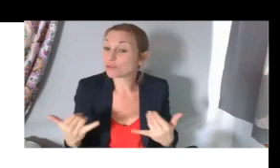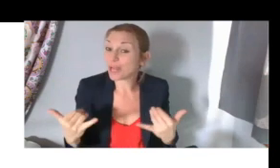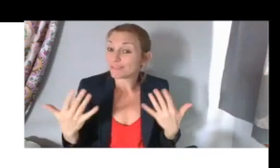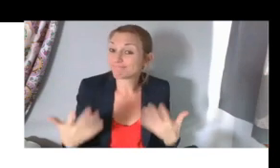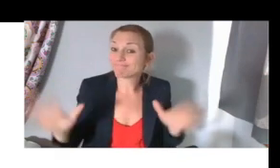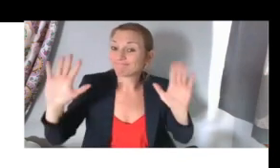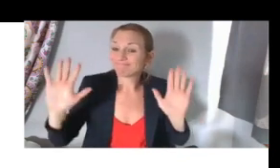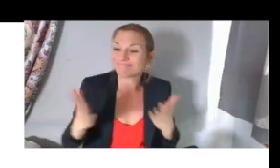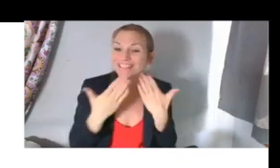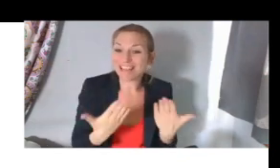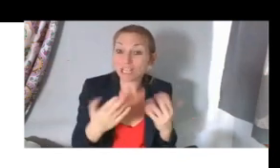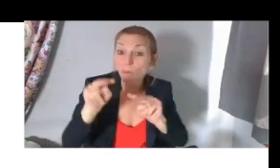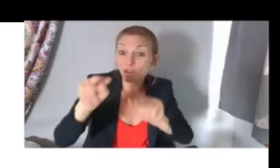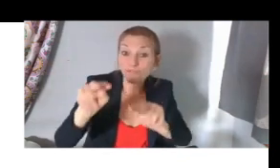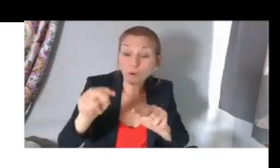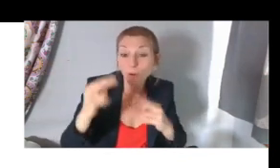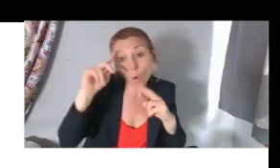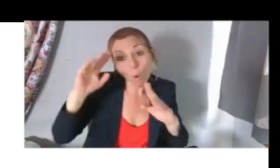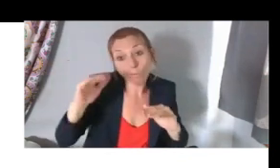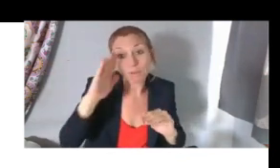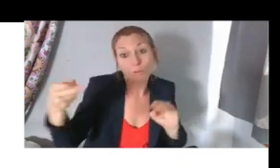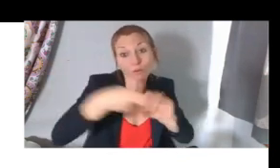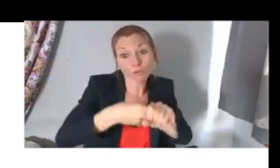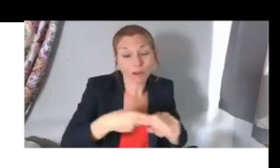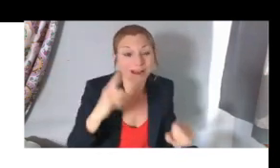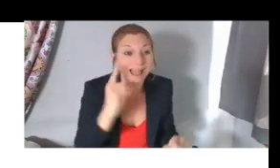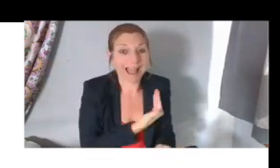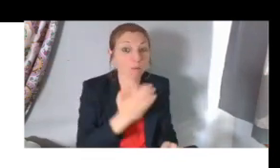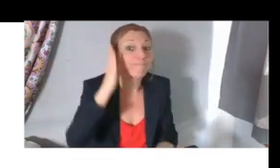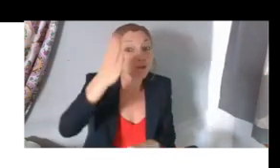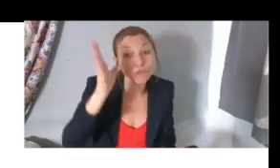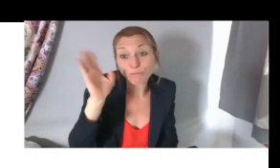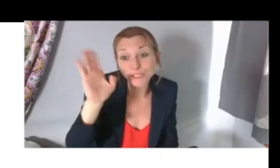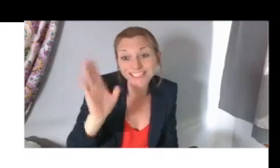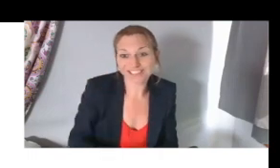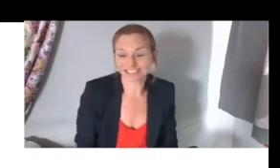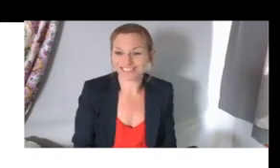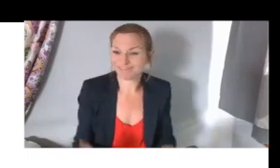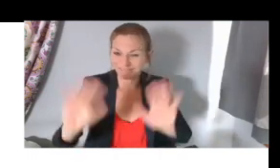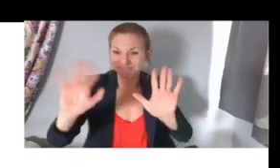having you join us at a future presentation. Thank you, everyone.